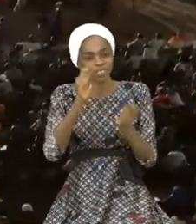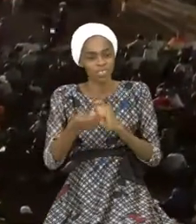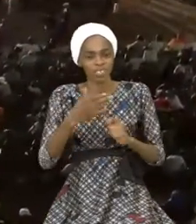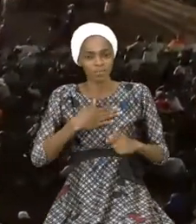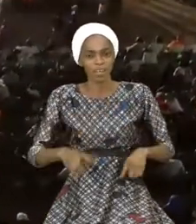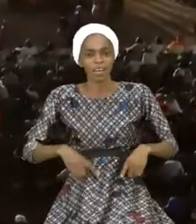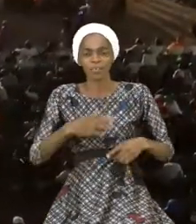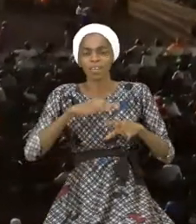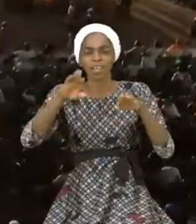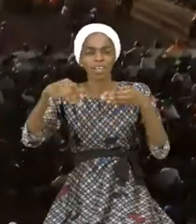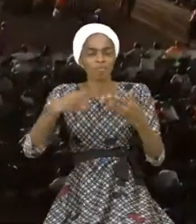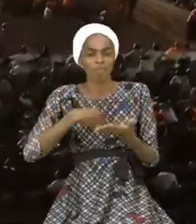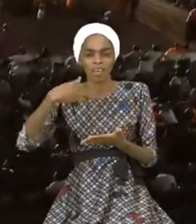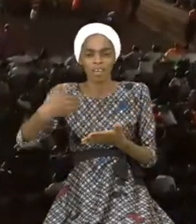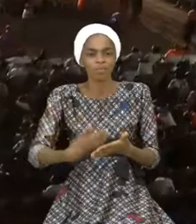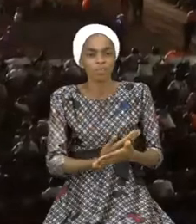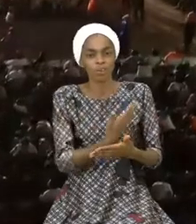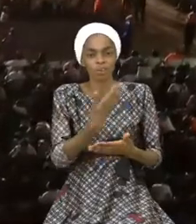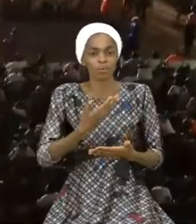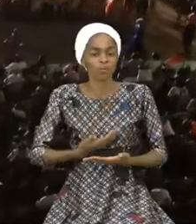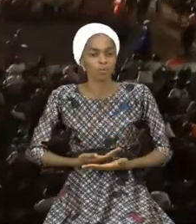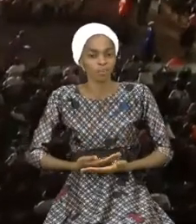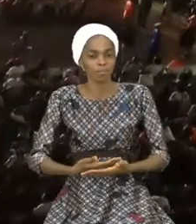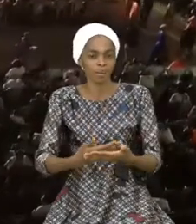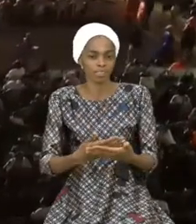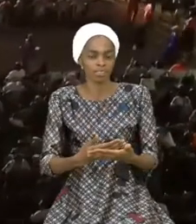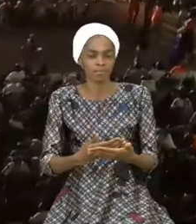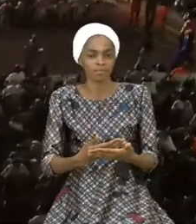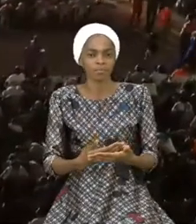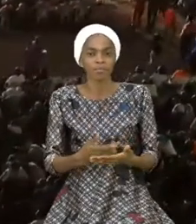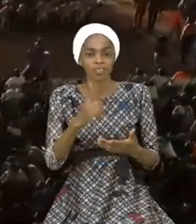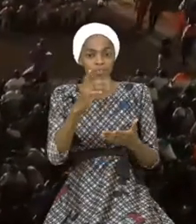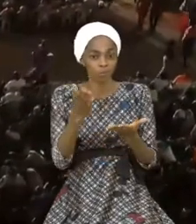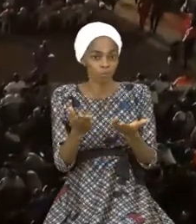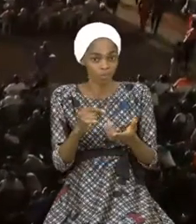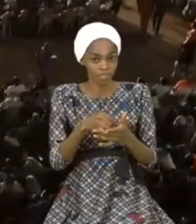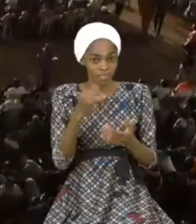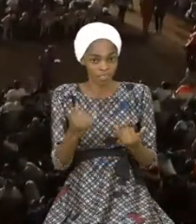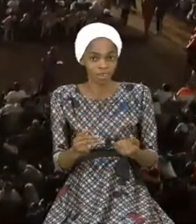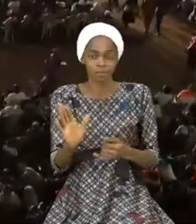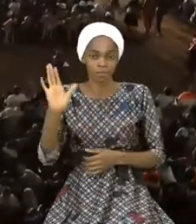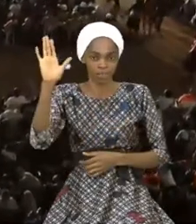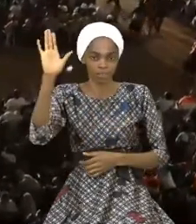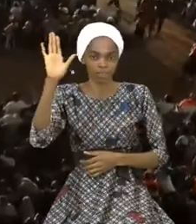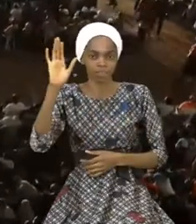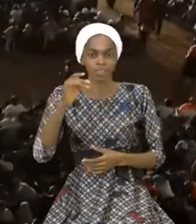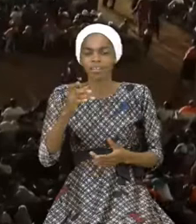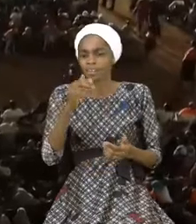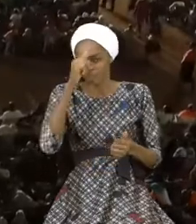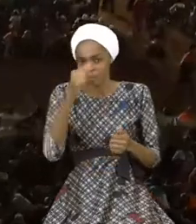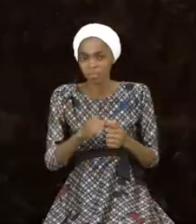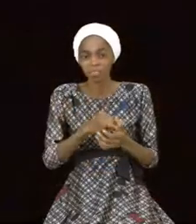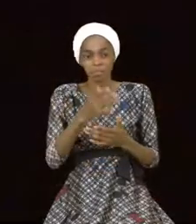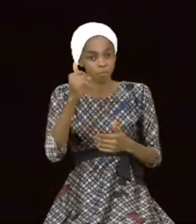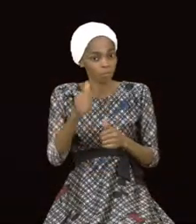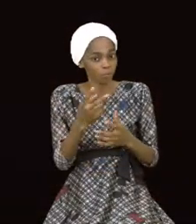a new birth. I want it now. Raise up your hand. Remember, it's for the young, it's for the